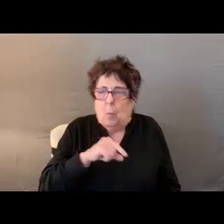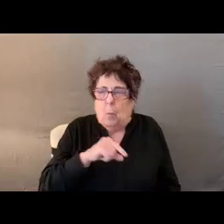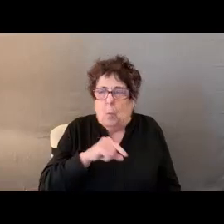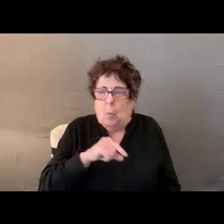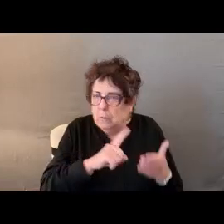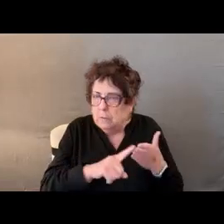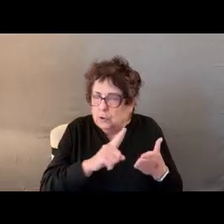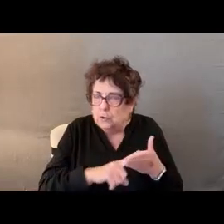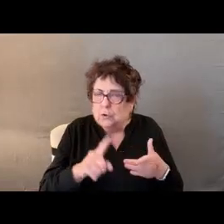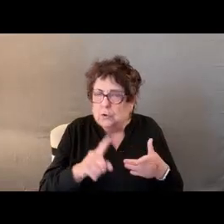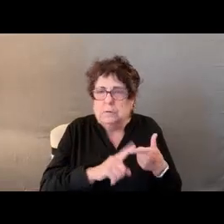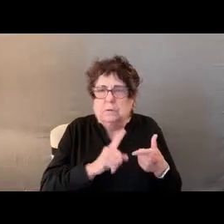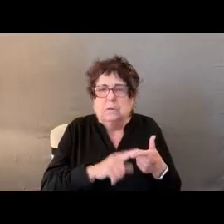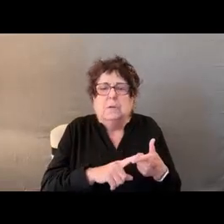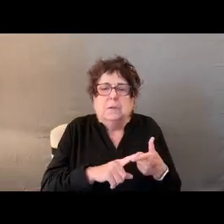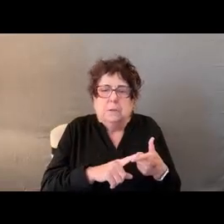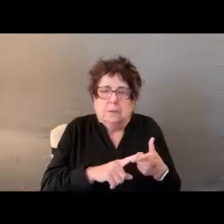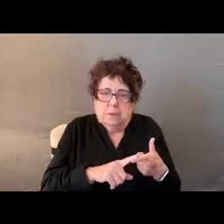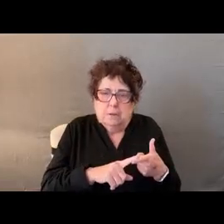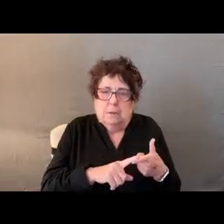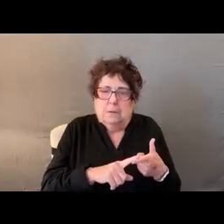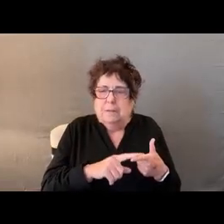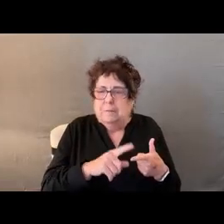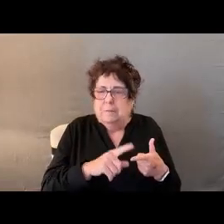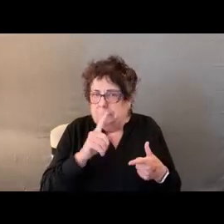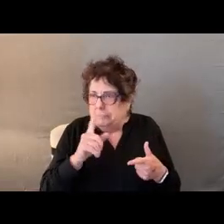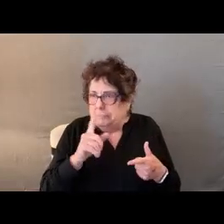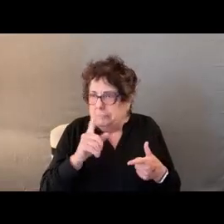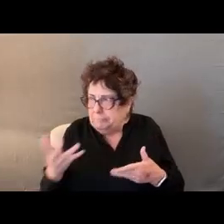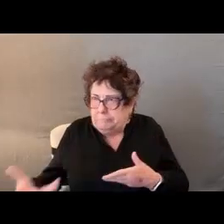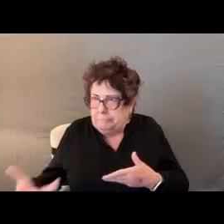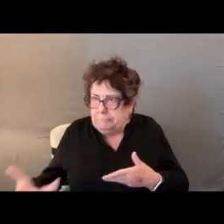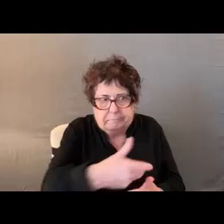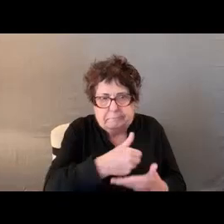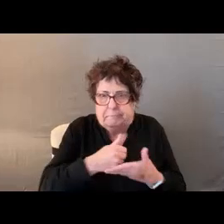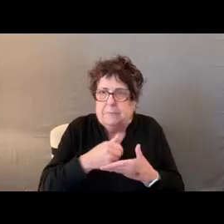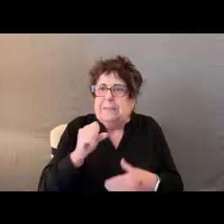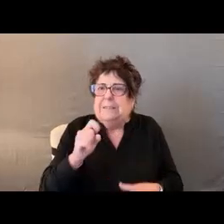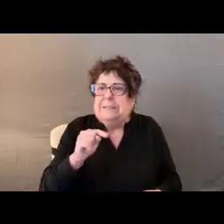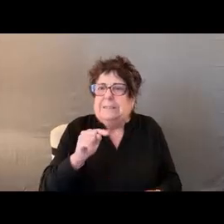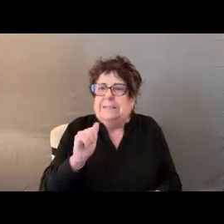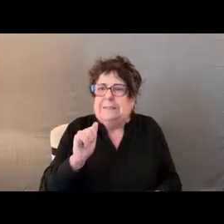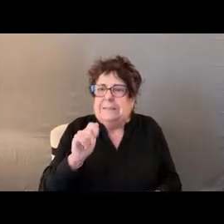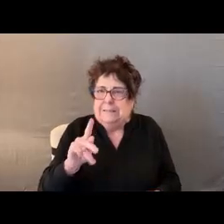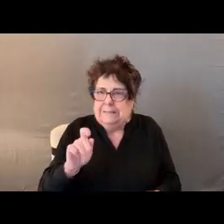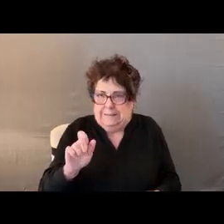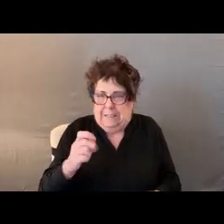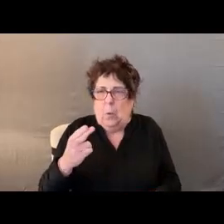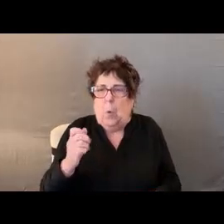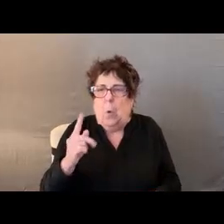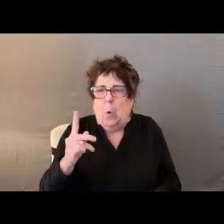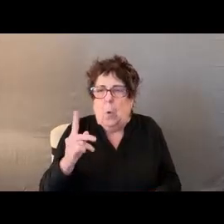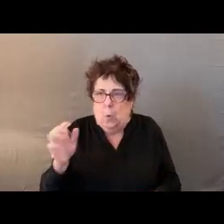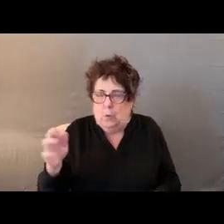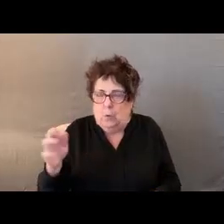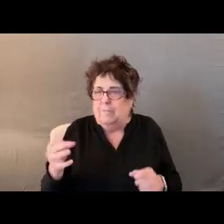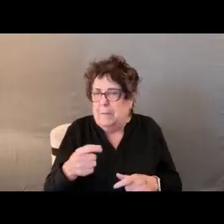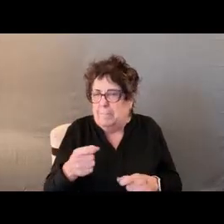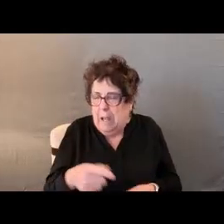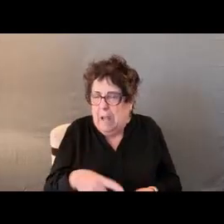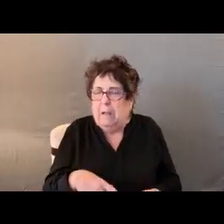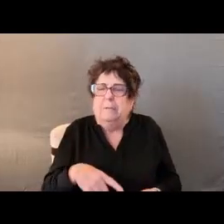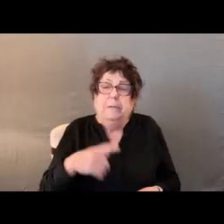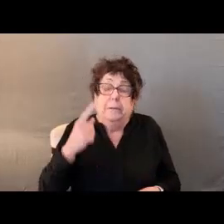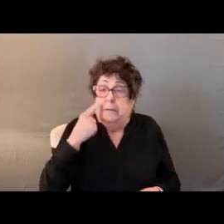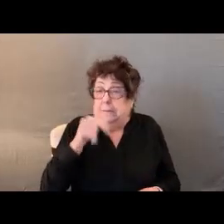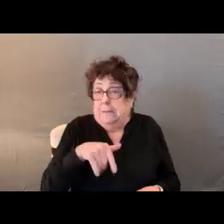aspect, getting also a stakeholder feedback and involve. I think that's a very great idea. I like